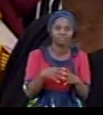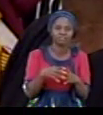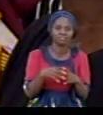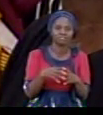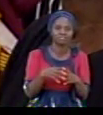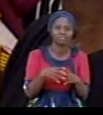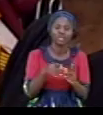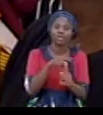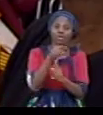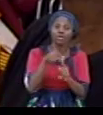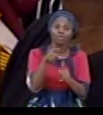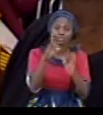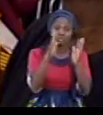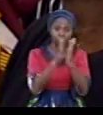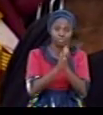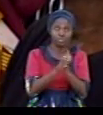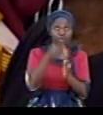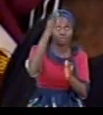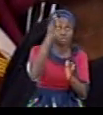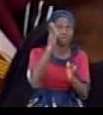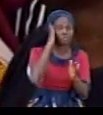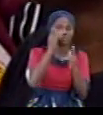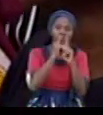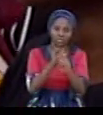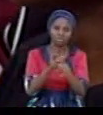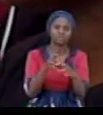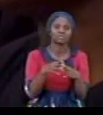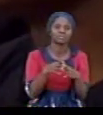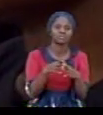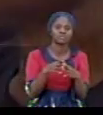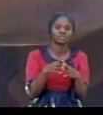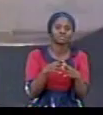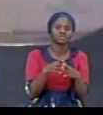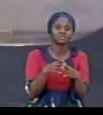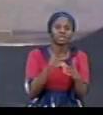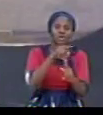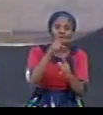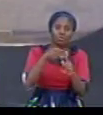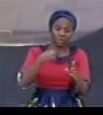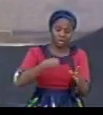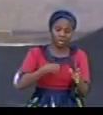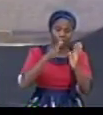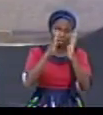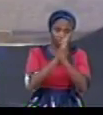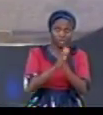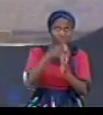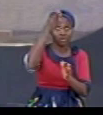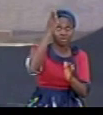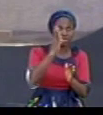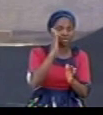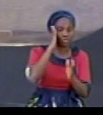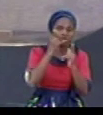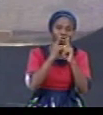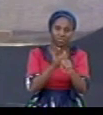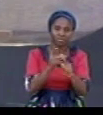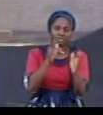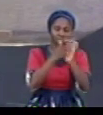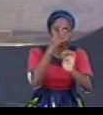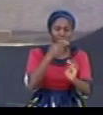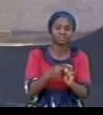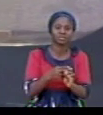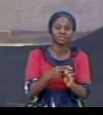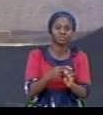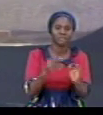When you pray, God will answer. When I pray, God will answer.